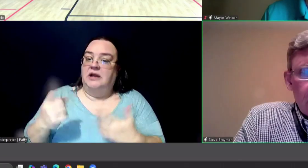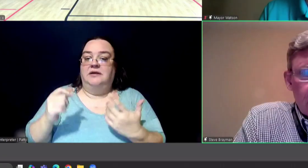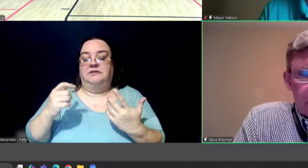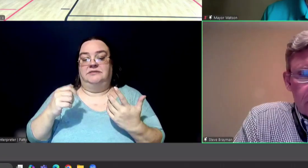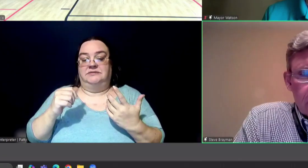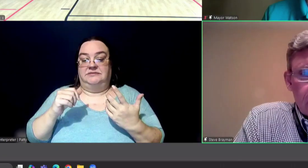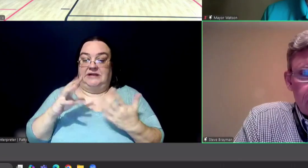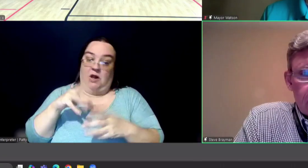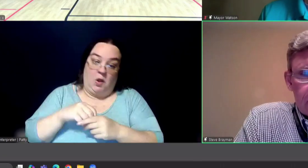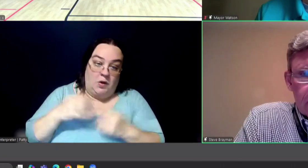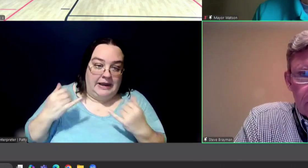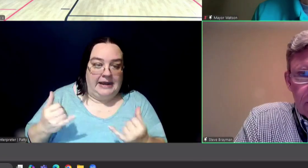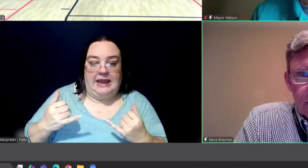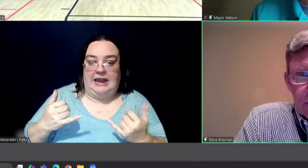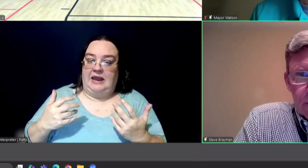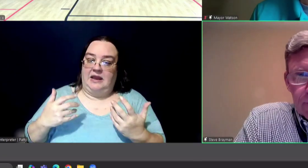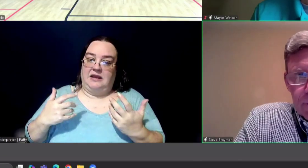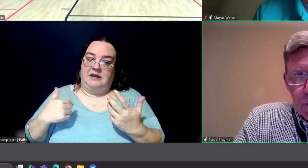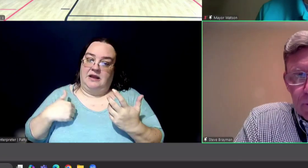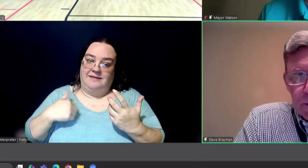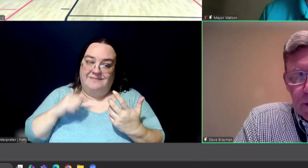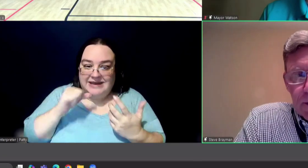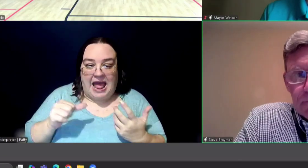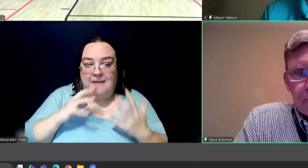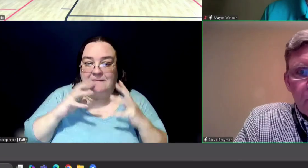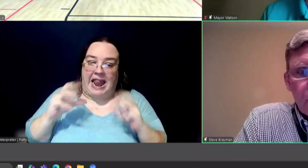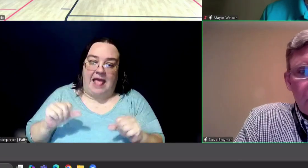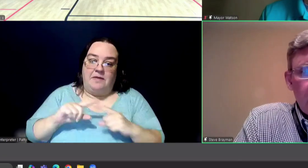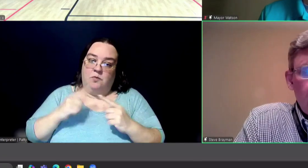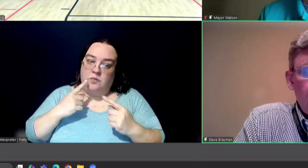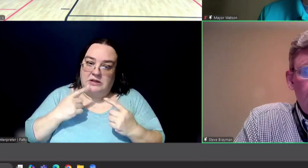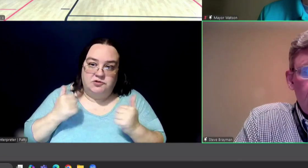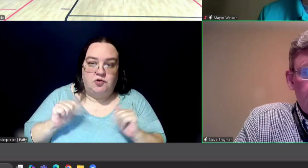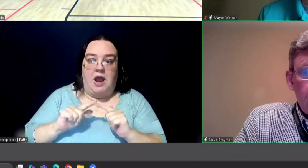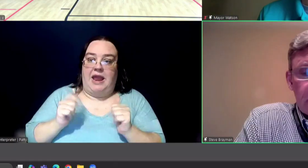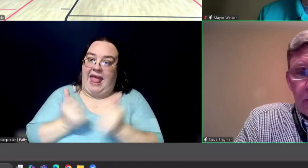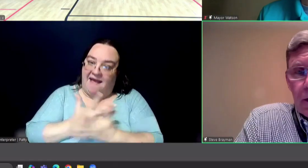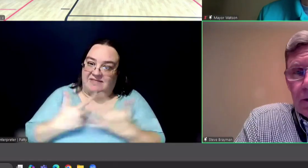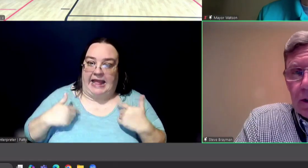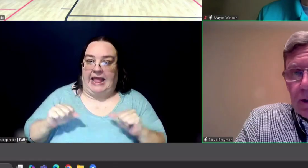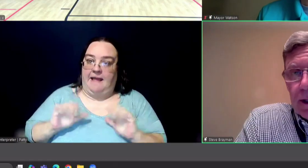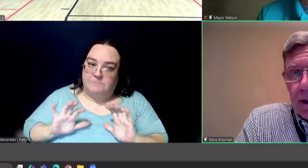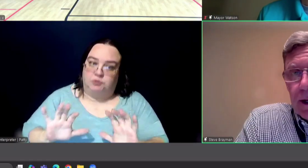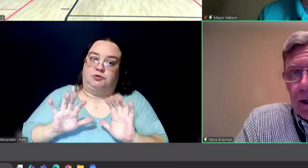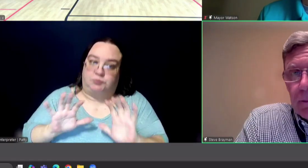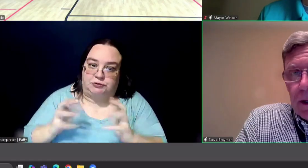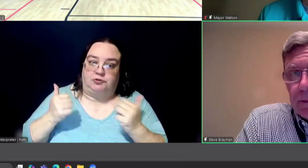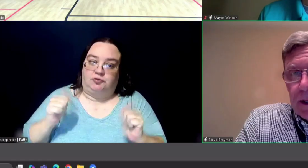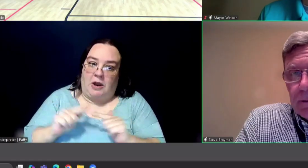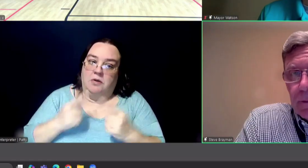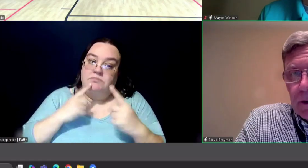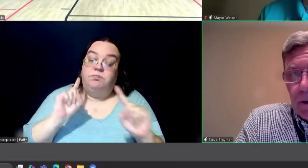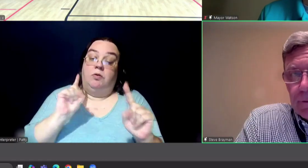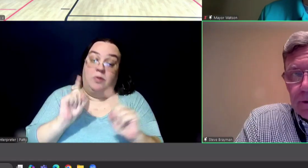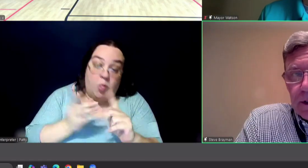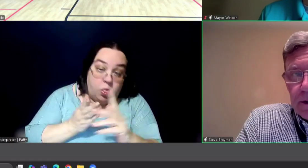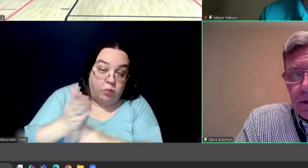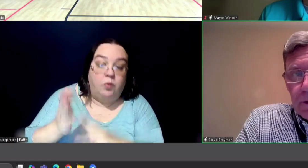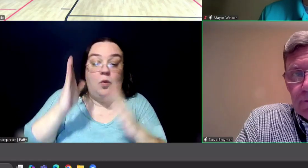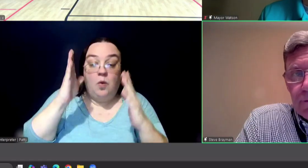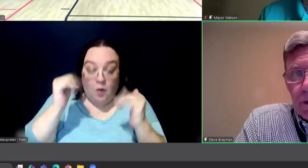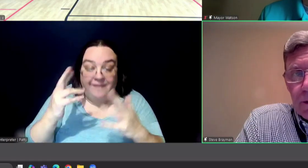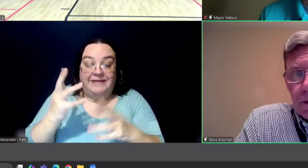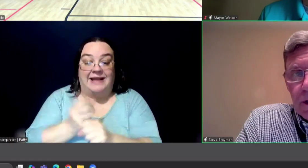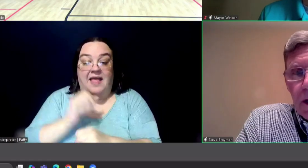today, pushing on all fronts to get that through. But we expect to be able to get that popped out and